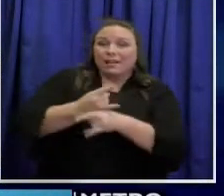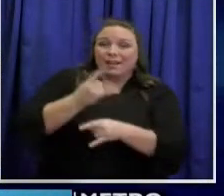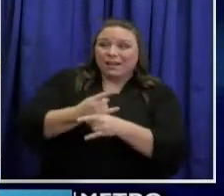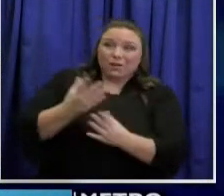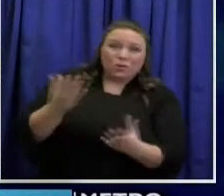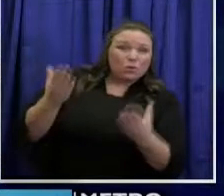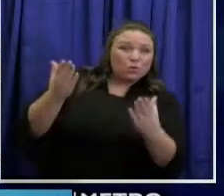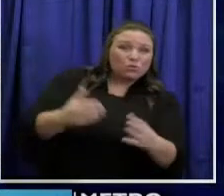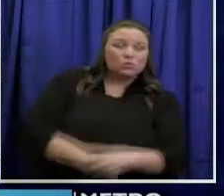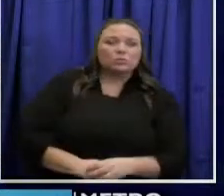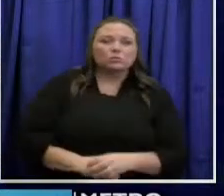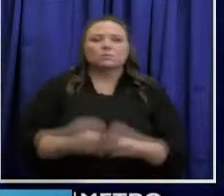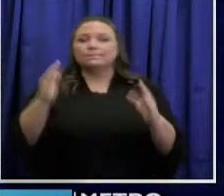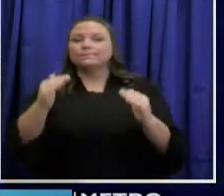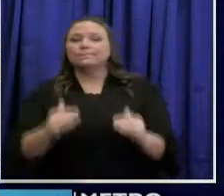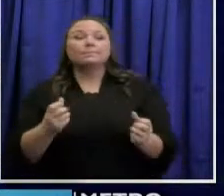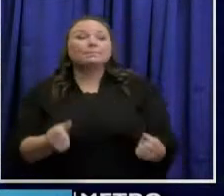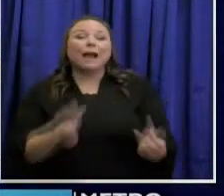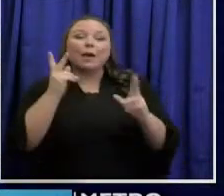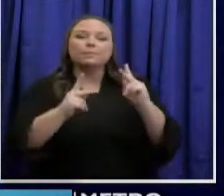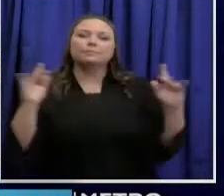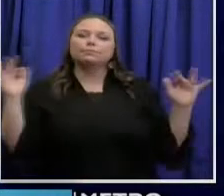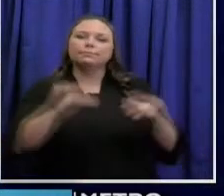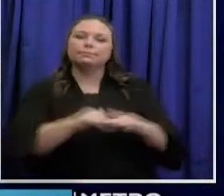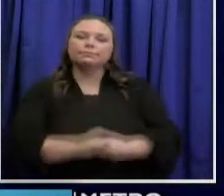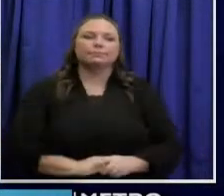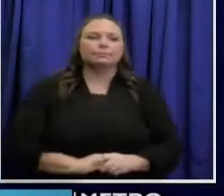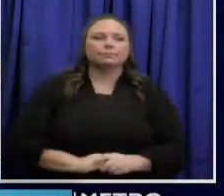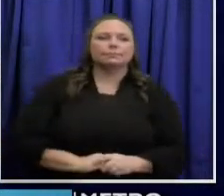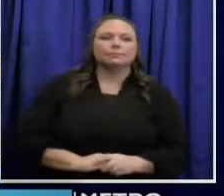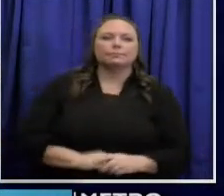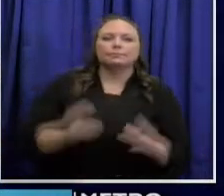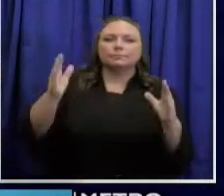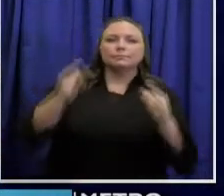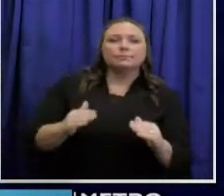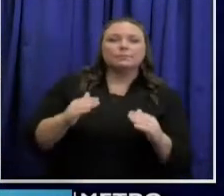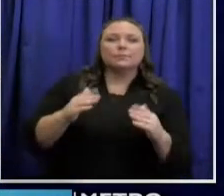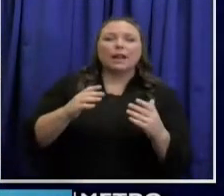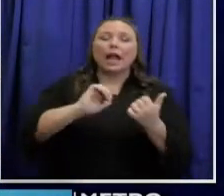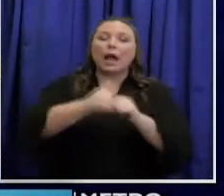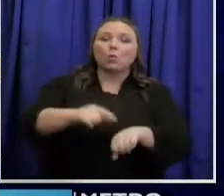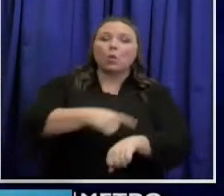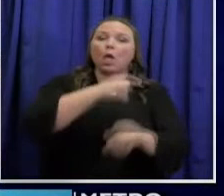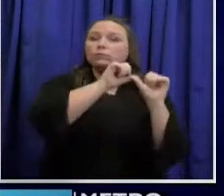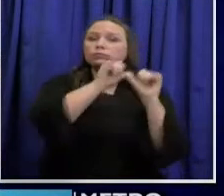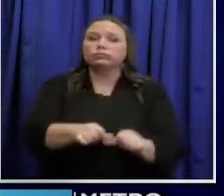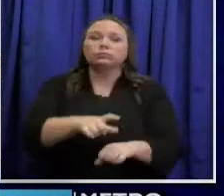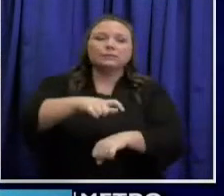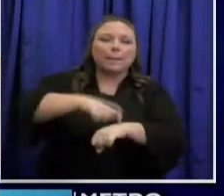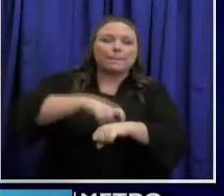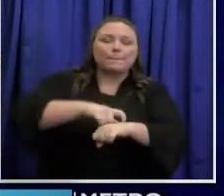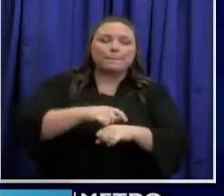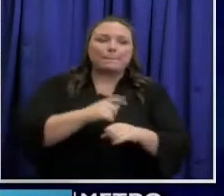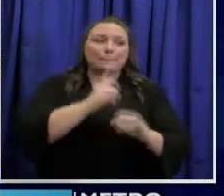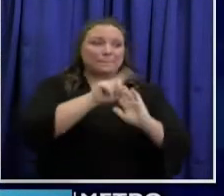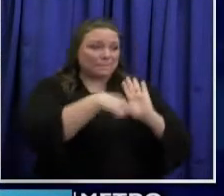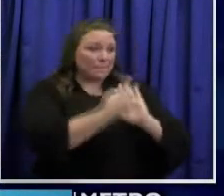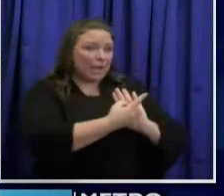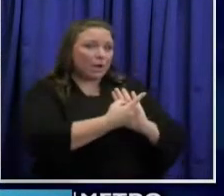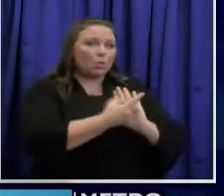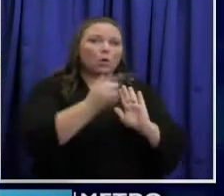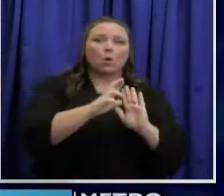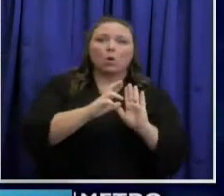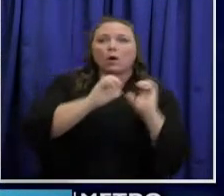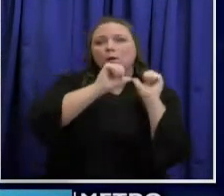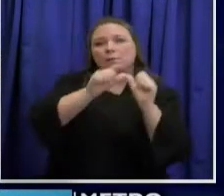not? How many people will be at the event? And what is the length of the gathering? Is it just an hour or